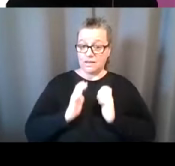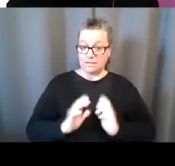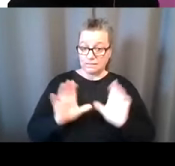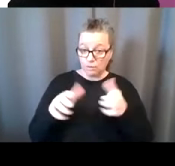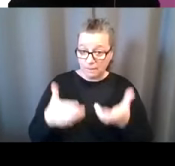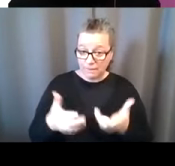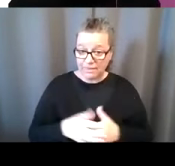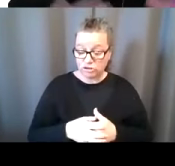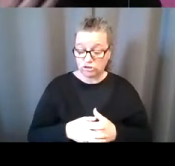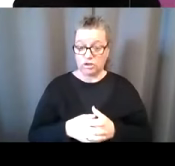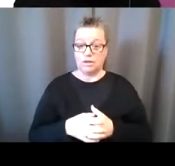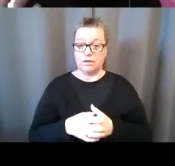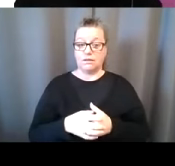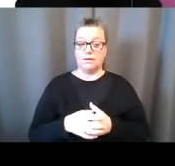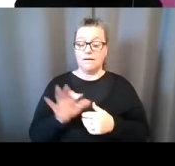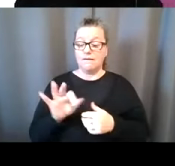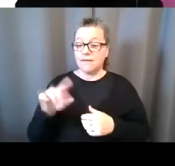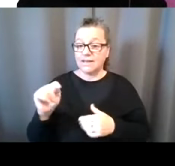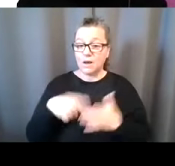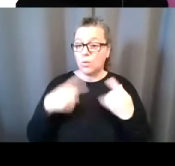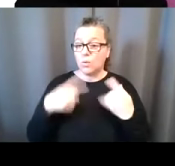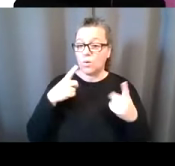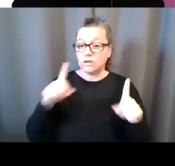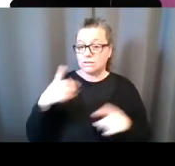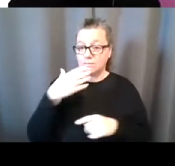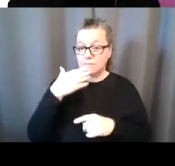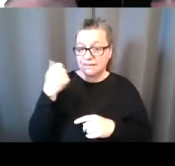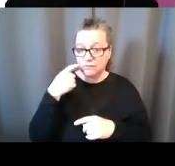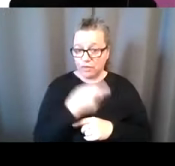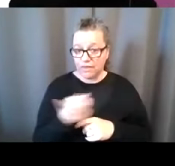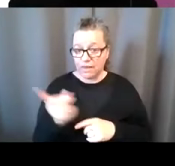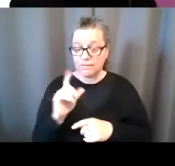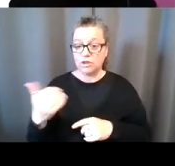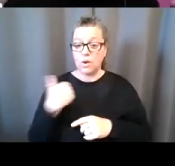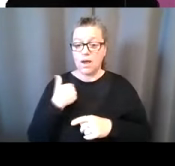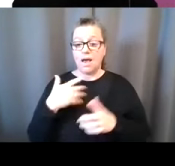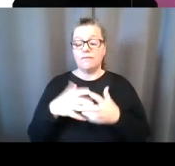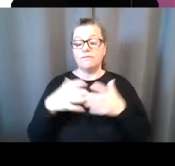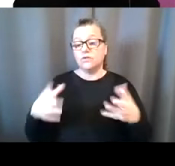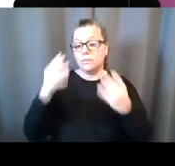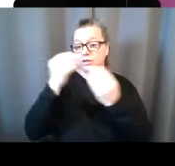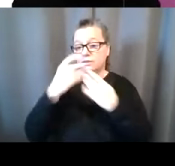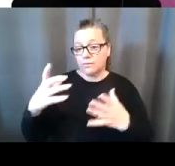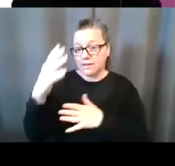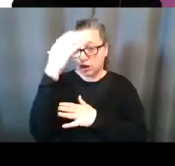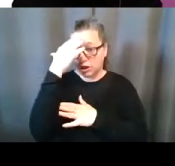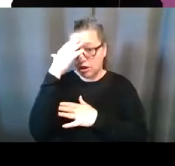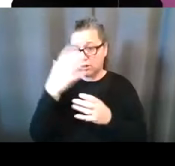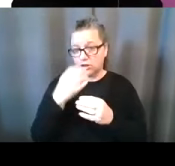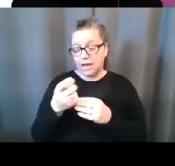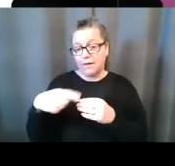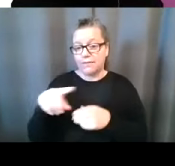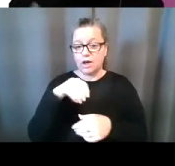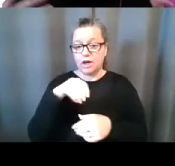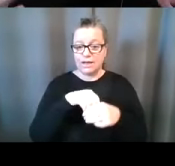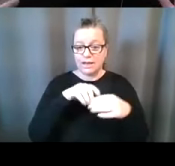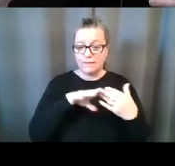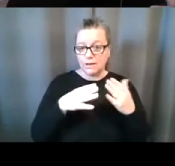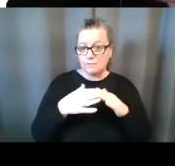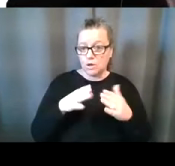population and find out what works best for them. So you have a wealth of information and knowledge out there in the community. And so